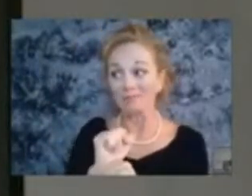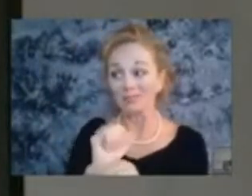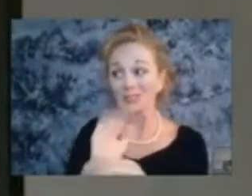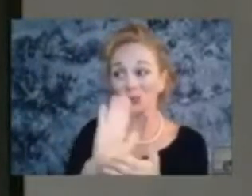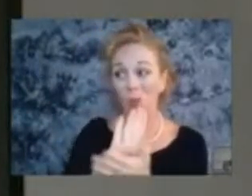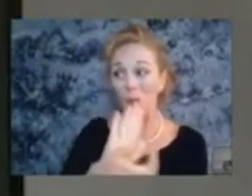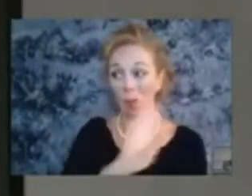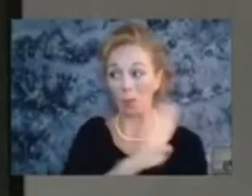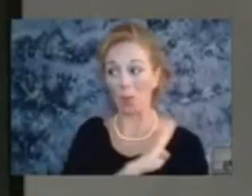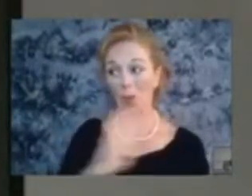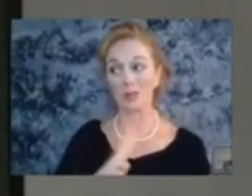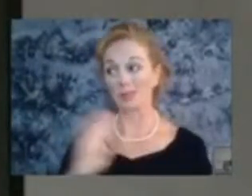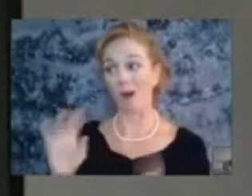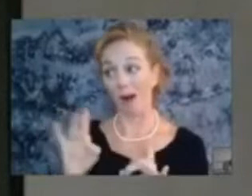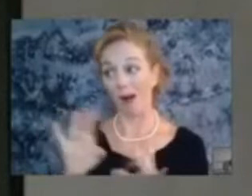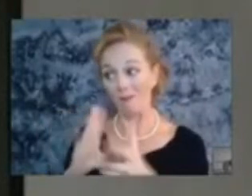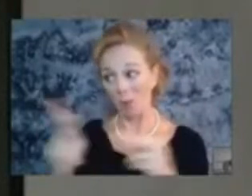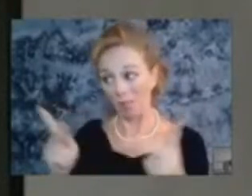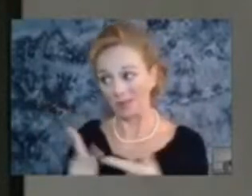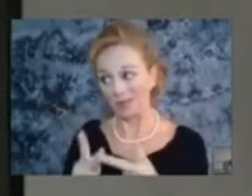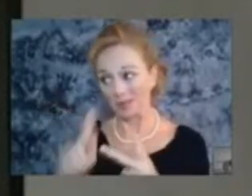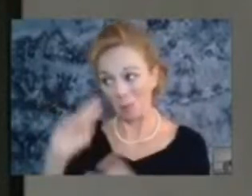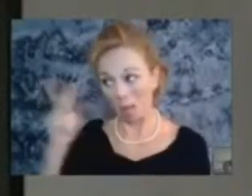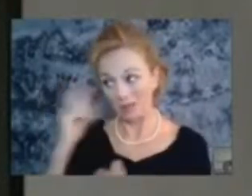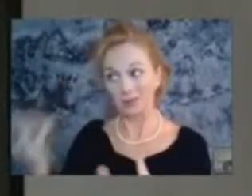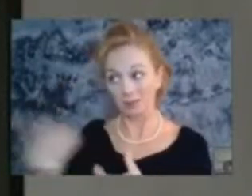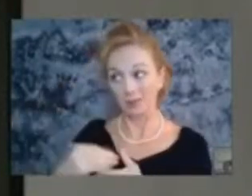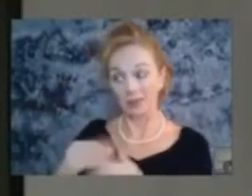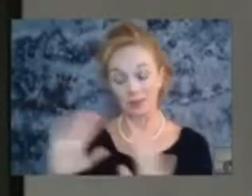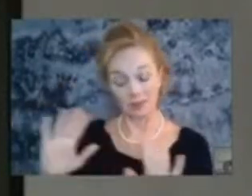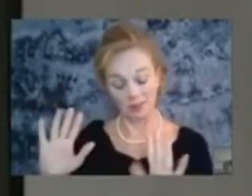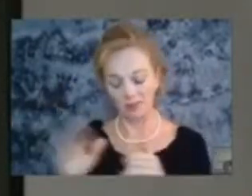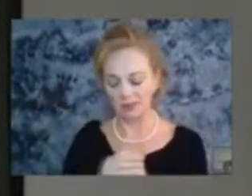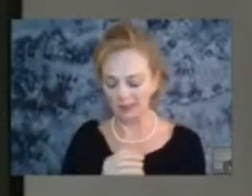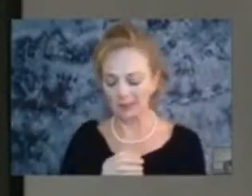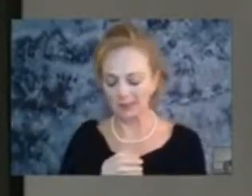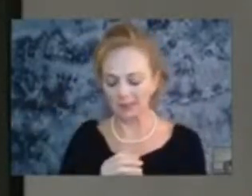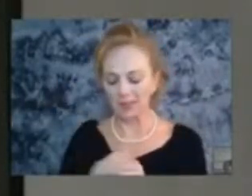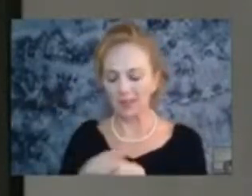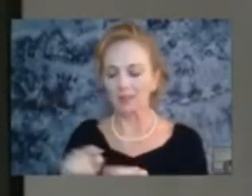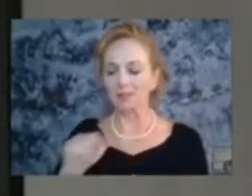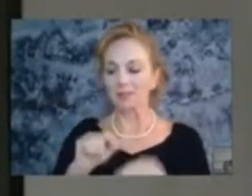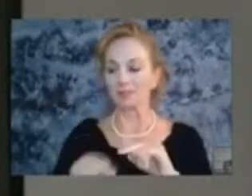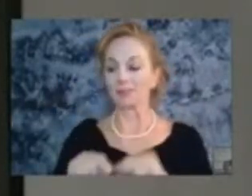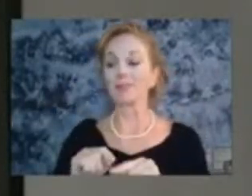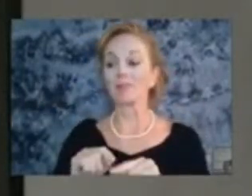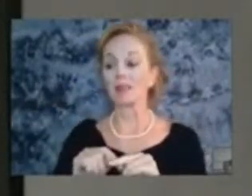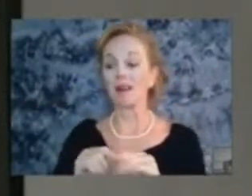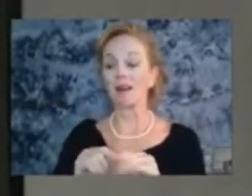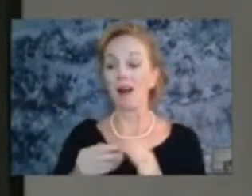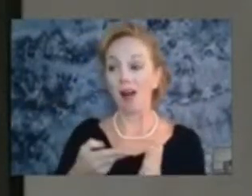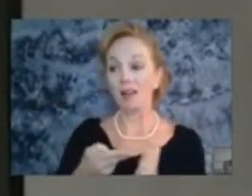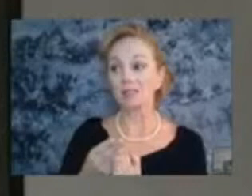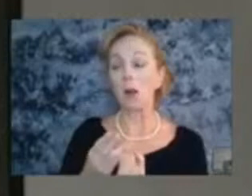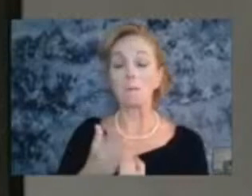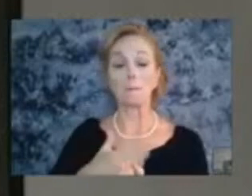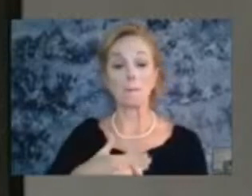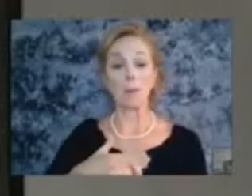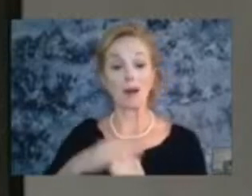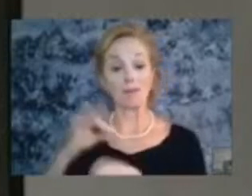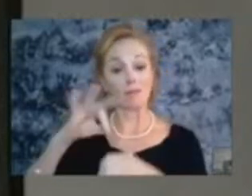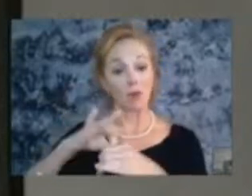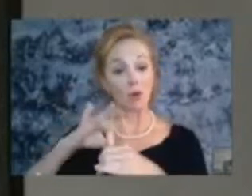So for me, I've struggled with this, and I'm going to be quite honest. I'm going to go back to my vote on July 15th, where